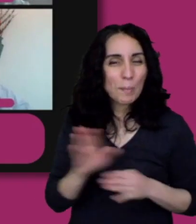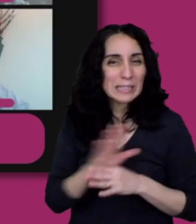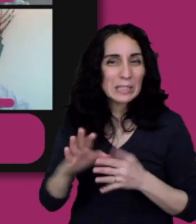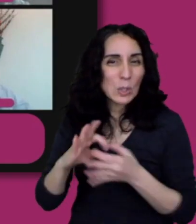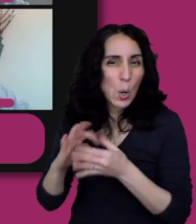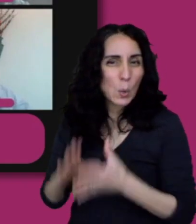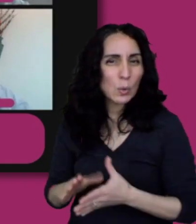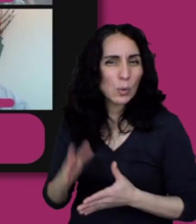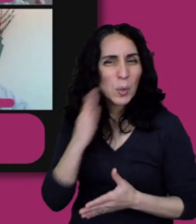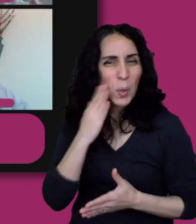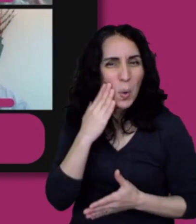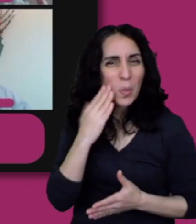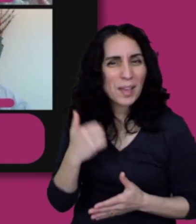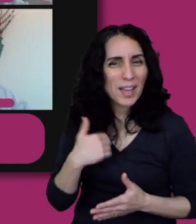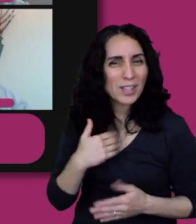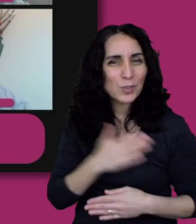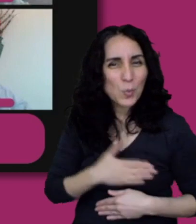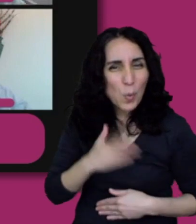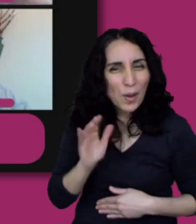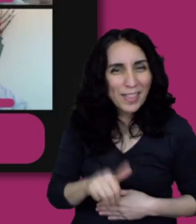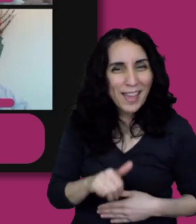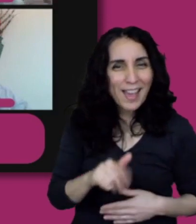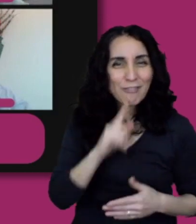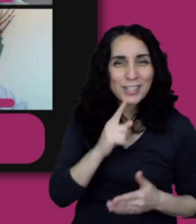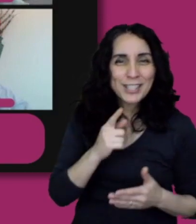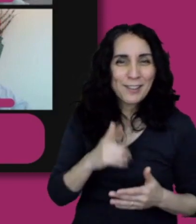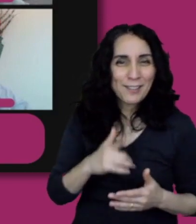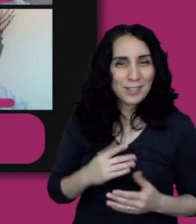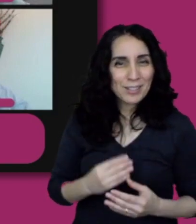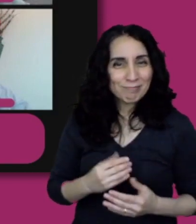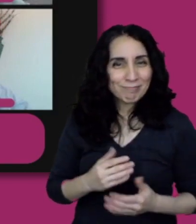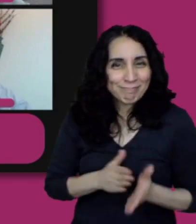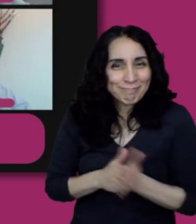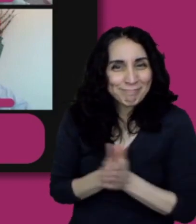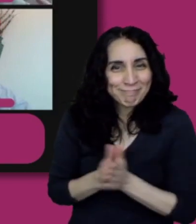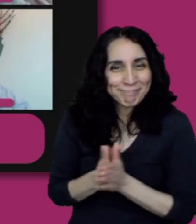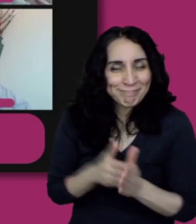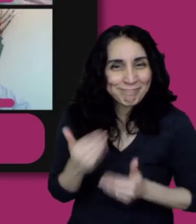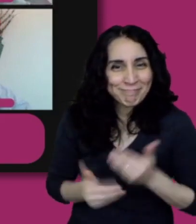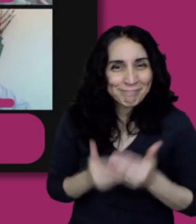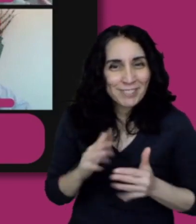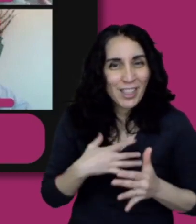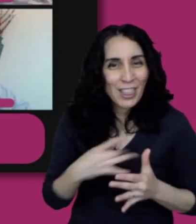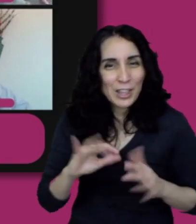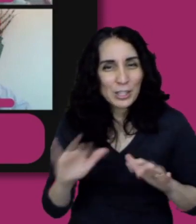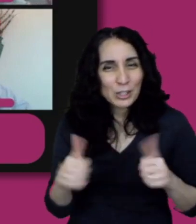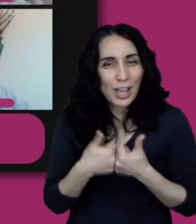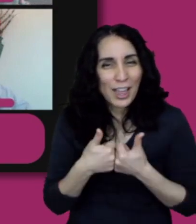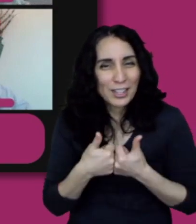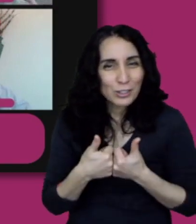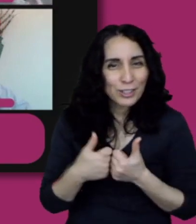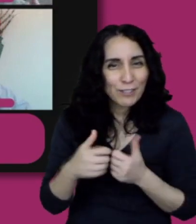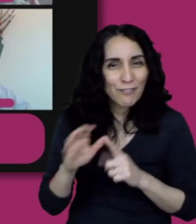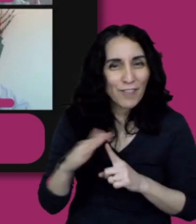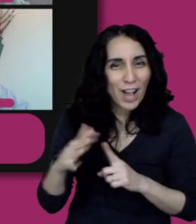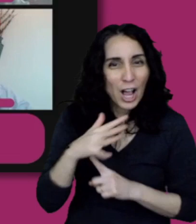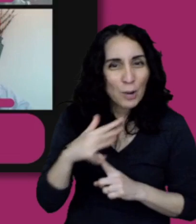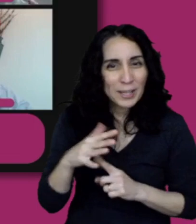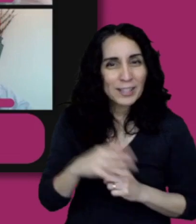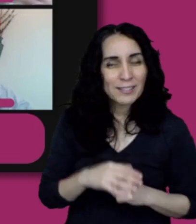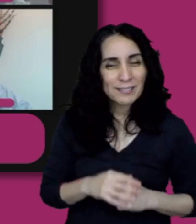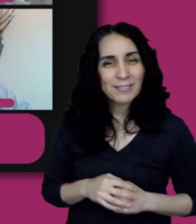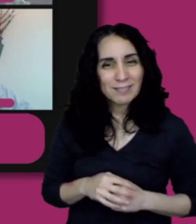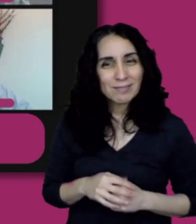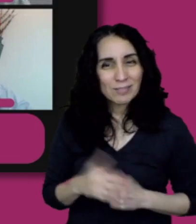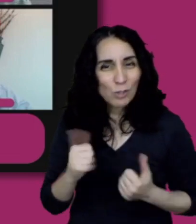owner has that in them, that they kind of enjoy that and they thrive off of that. and they like that type of challenging environment,